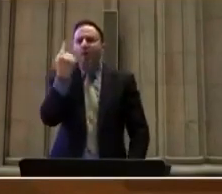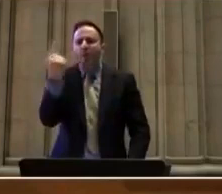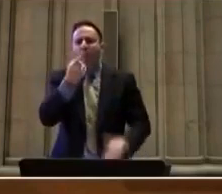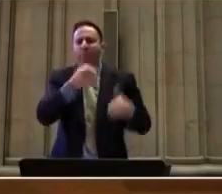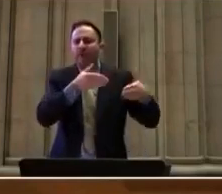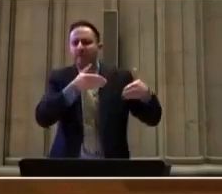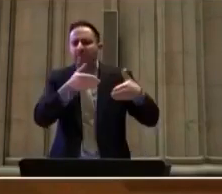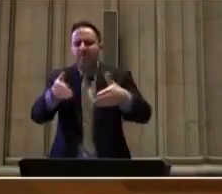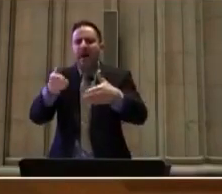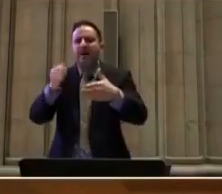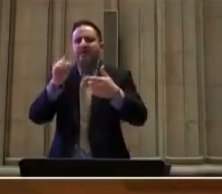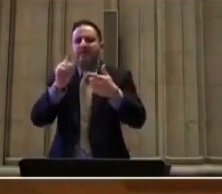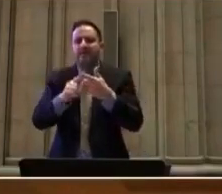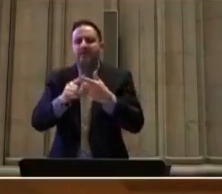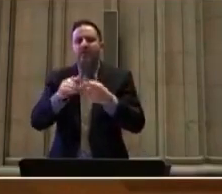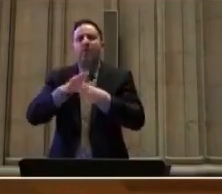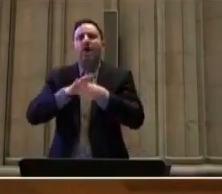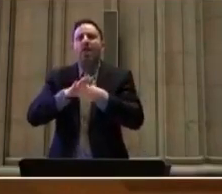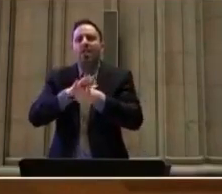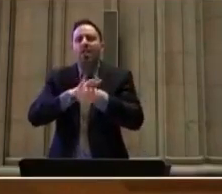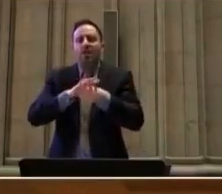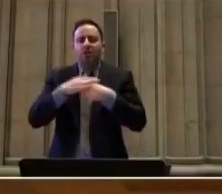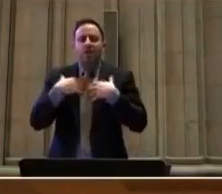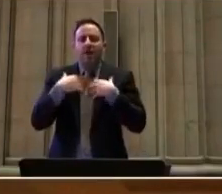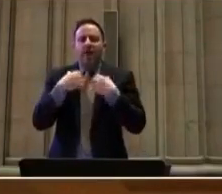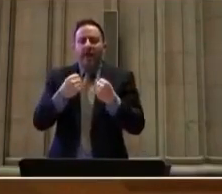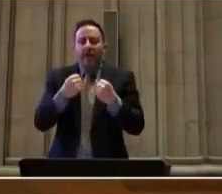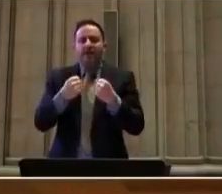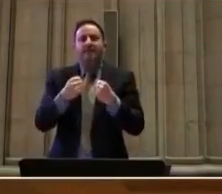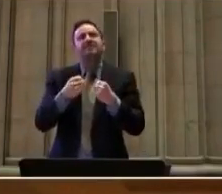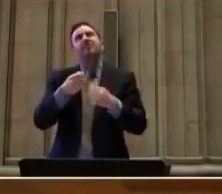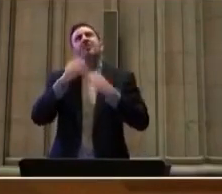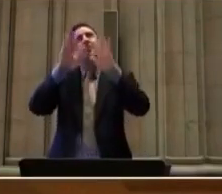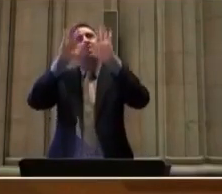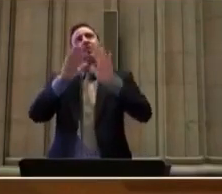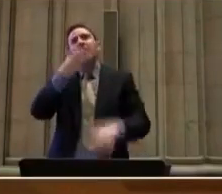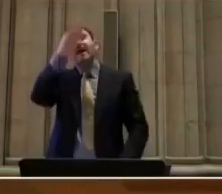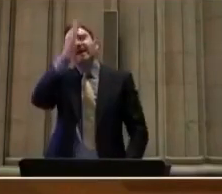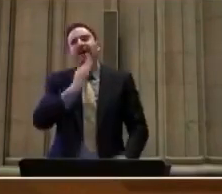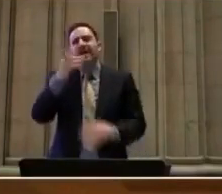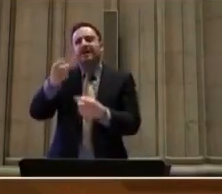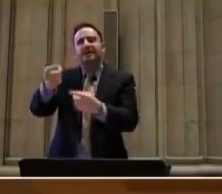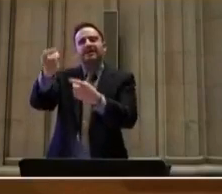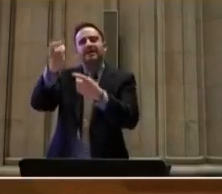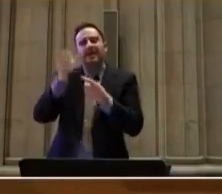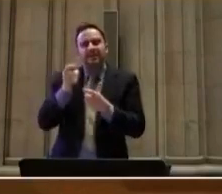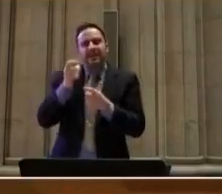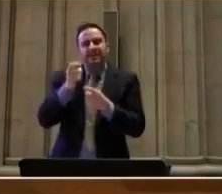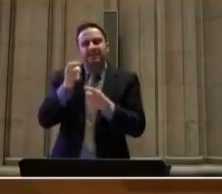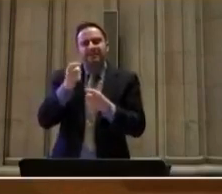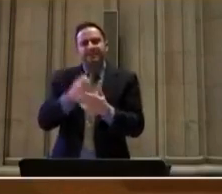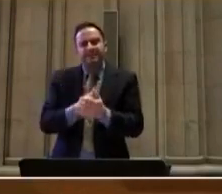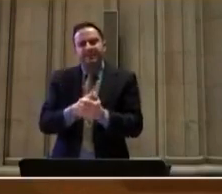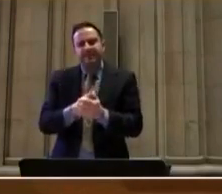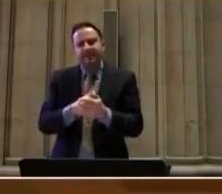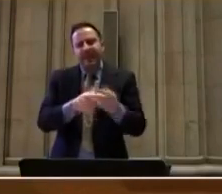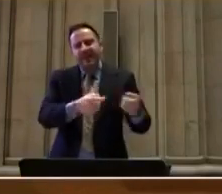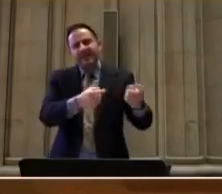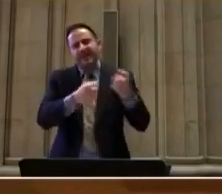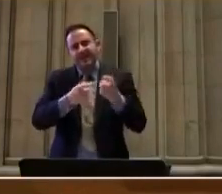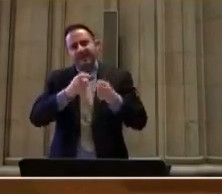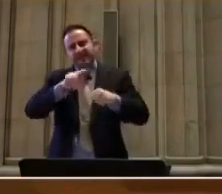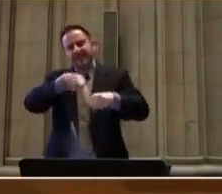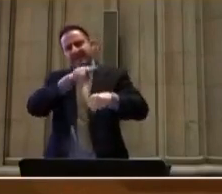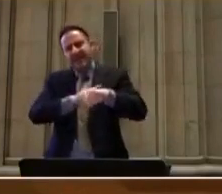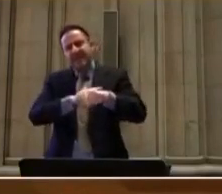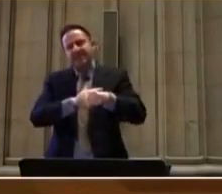to domestic tranquility and healing. So gracious and great God, grant us as a people, grant us as an entire